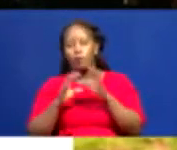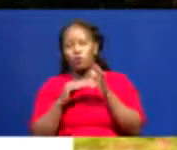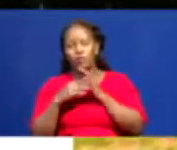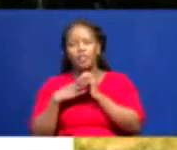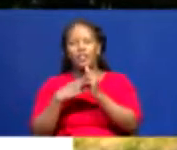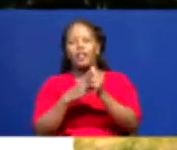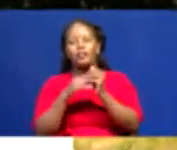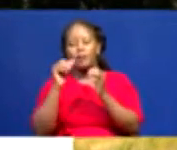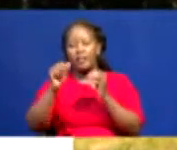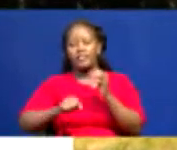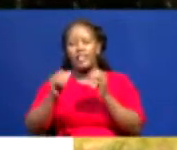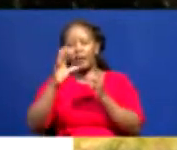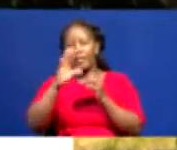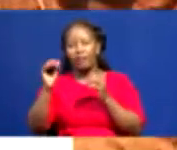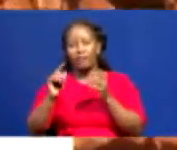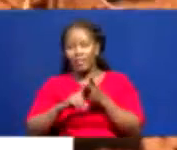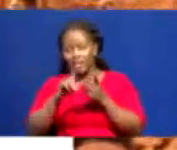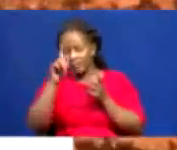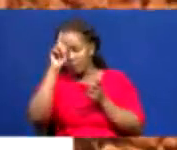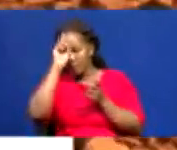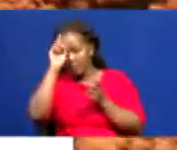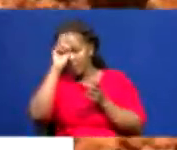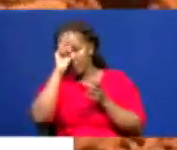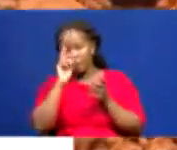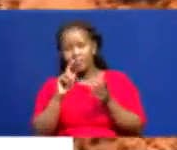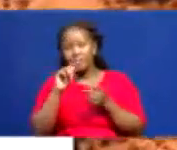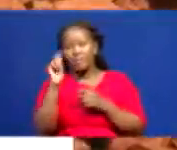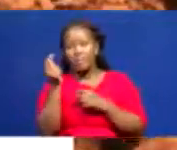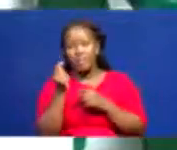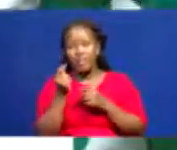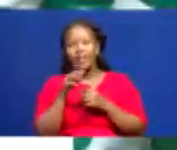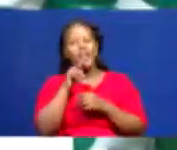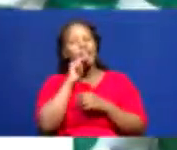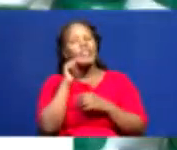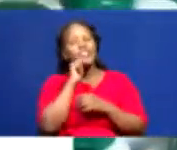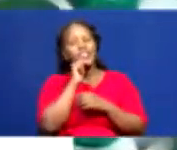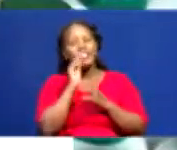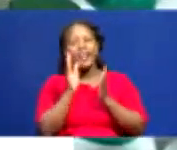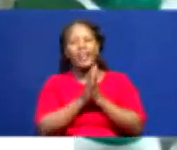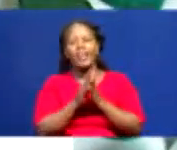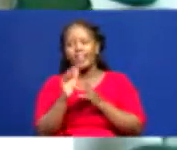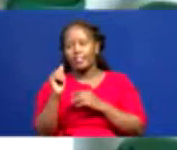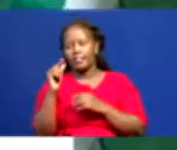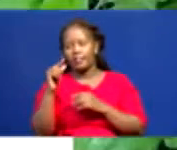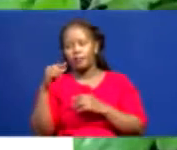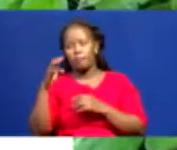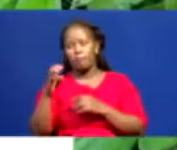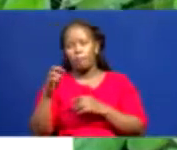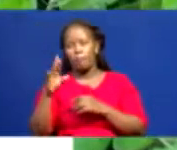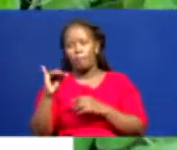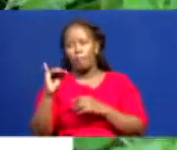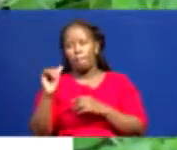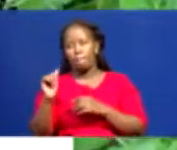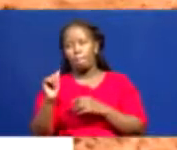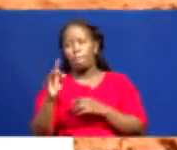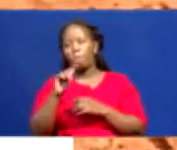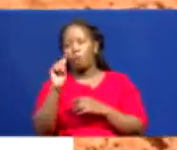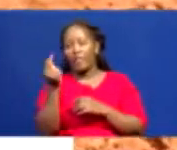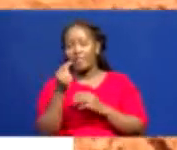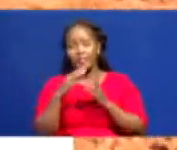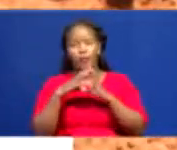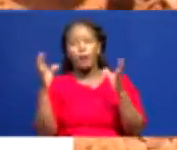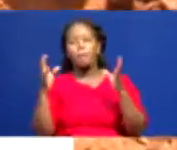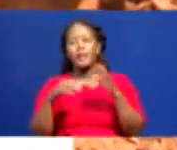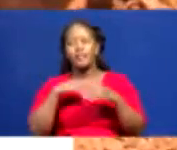Africa, Egypt, Morocco, Kenya, Nigeria, and Algeria. In Kenya, major producers